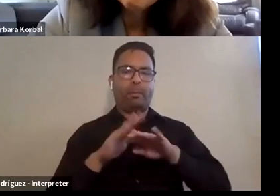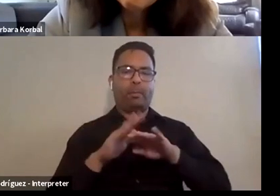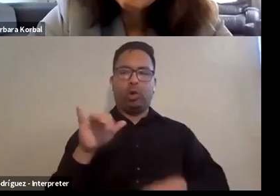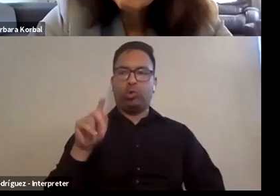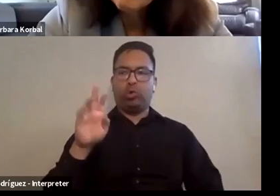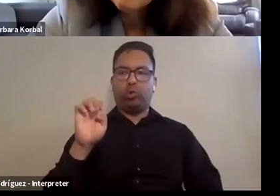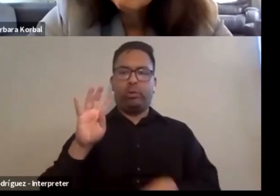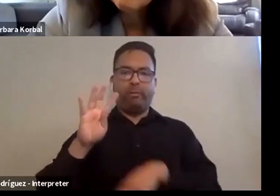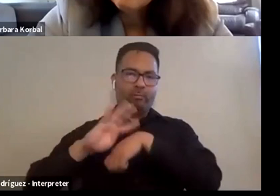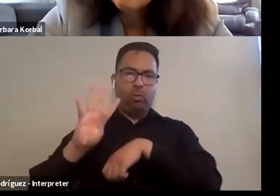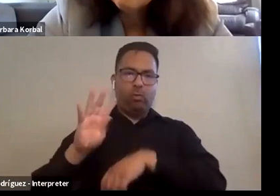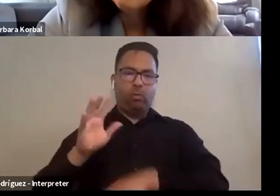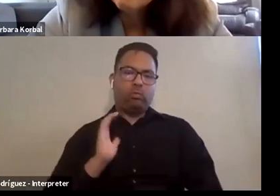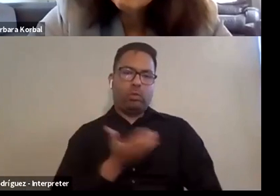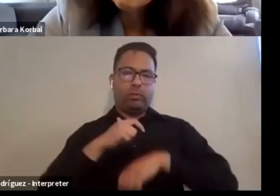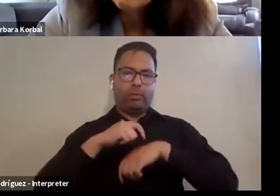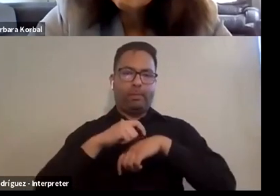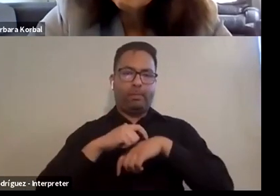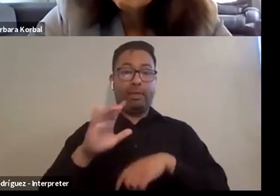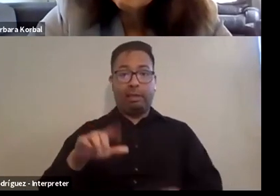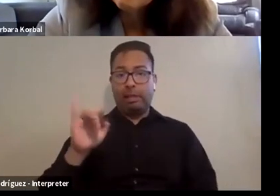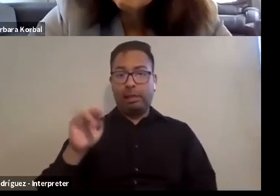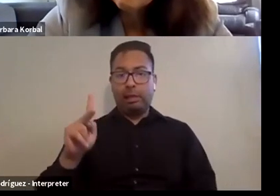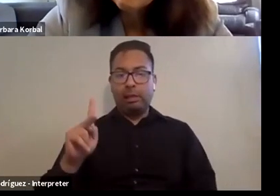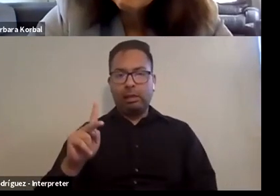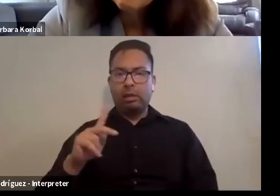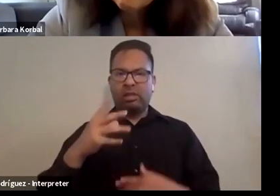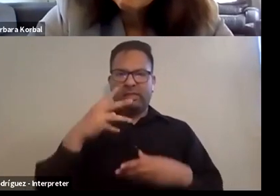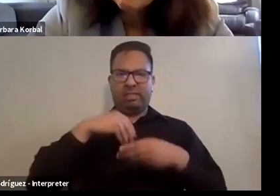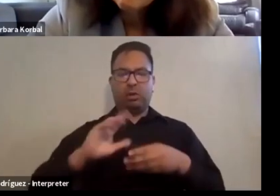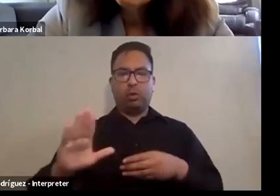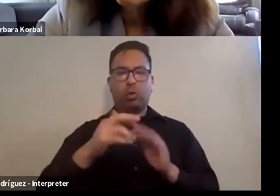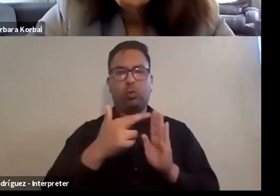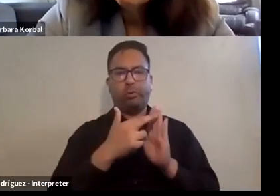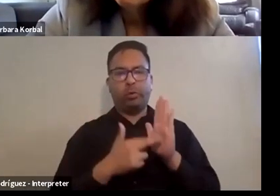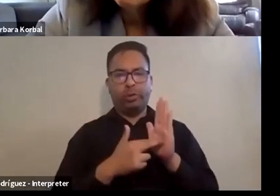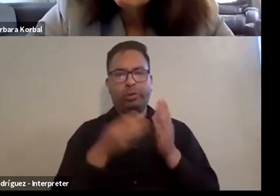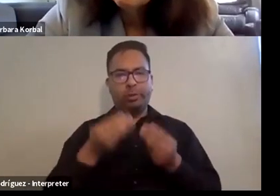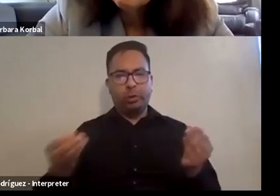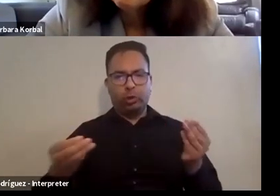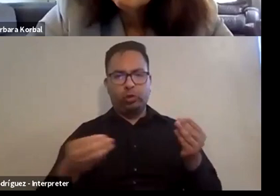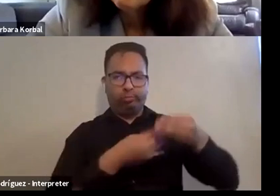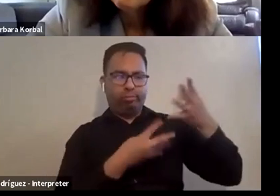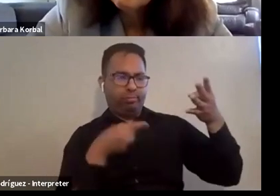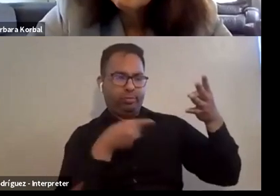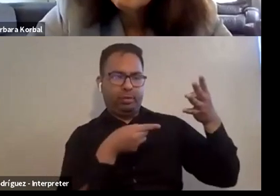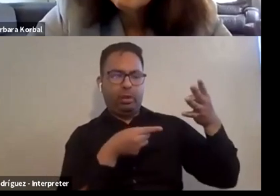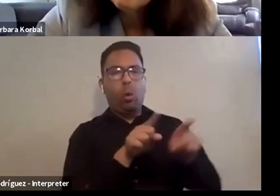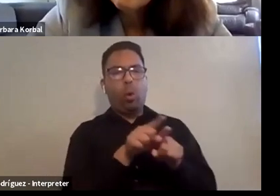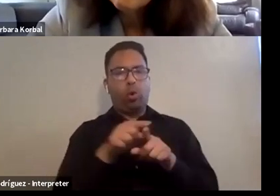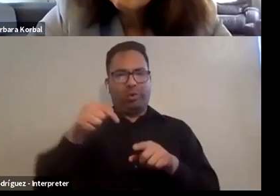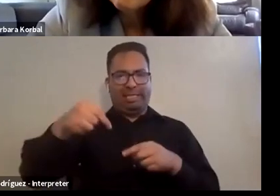our time. And that link is available in your registration materials, as well as it will be on this slide while